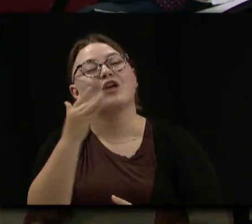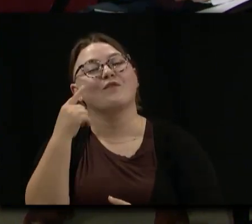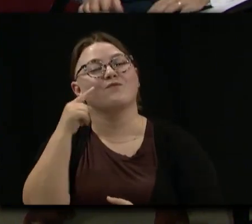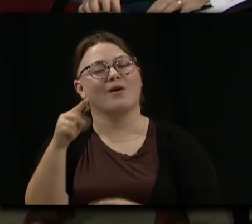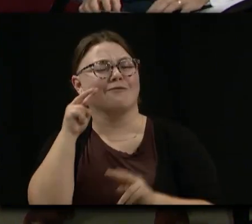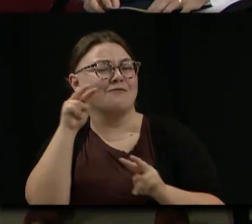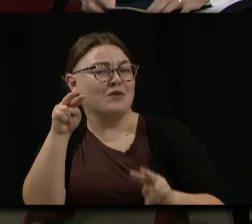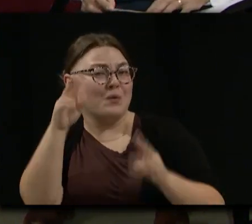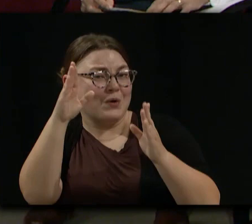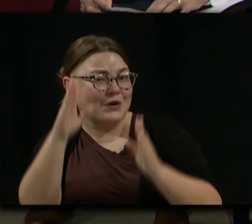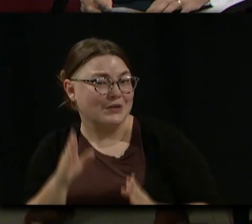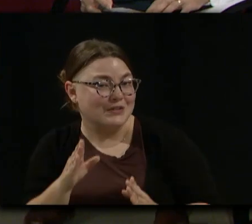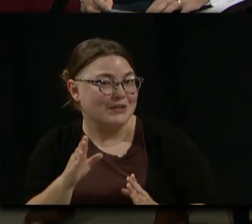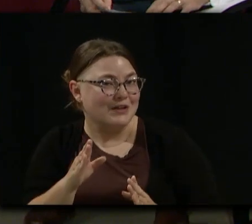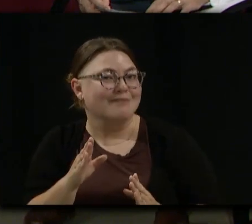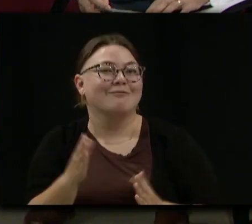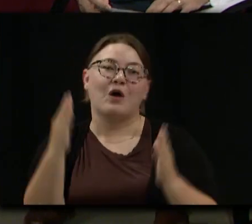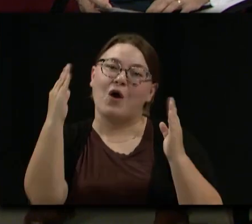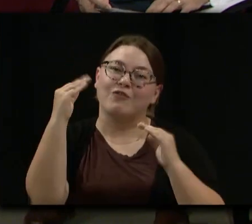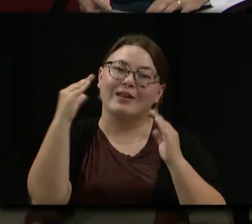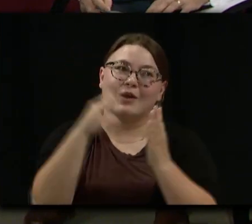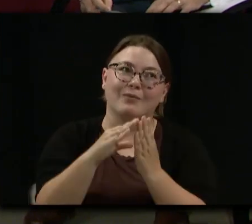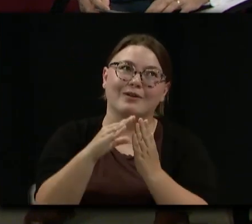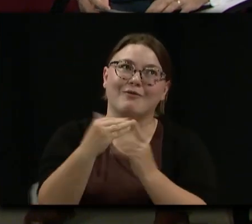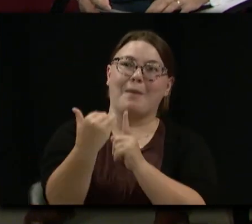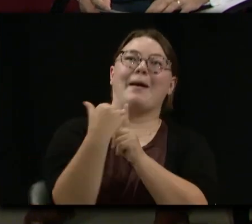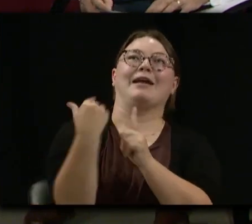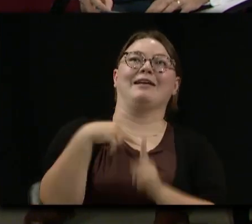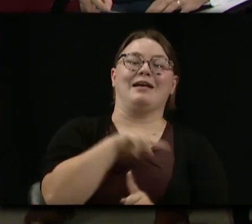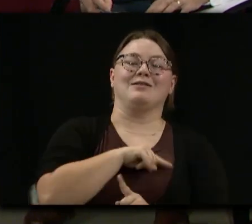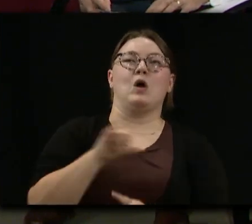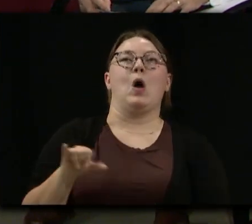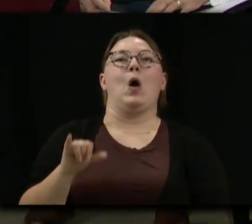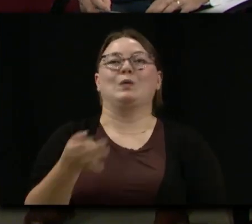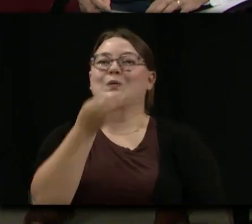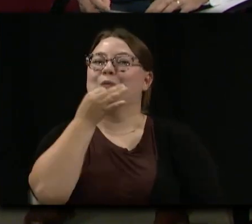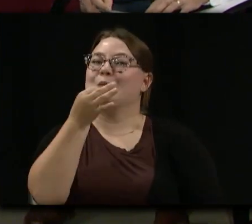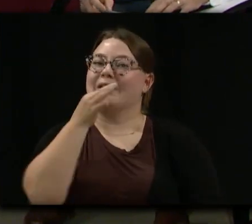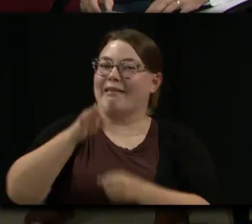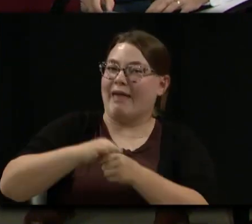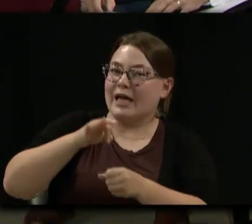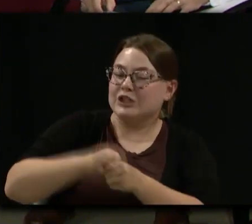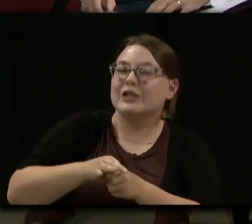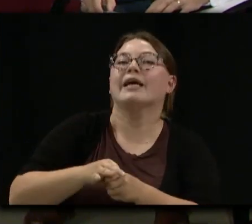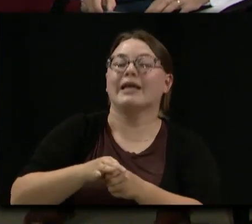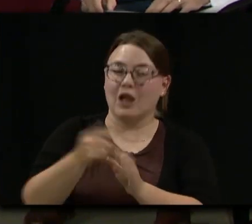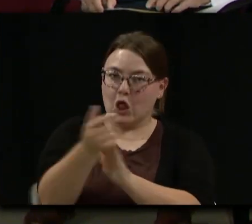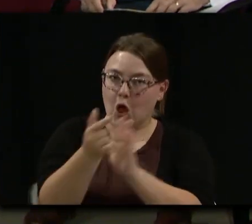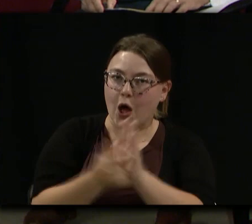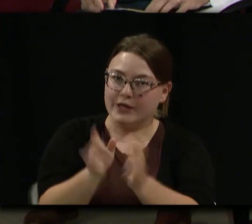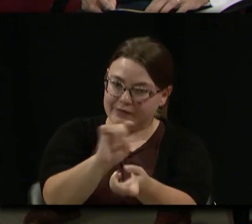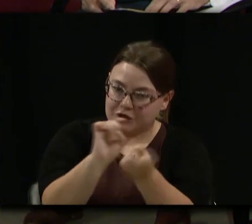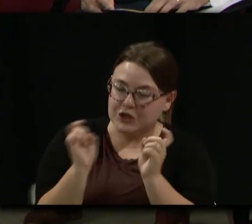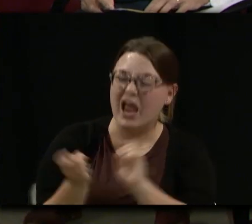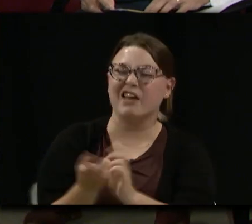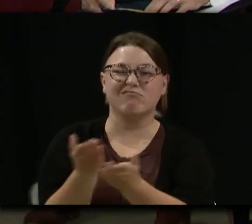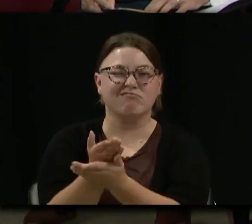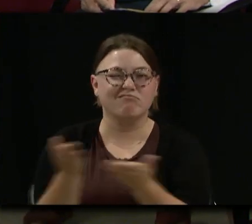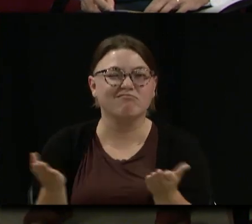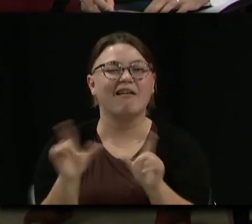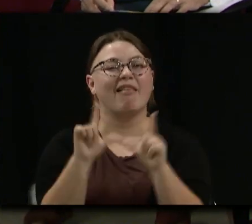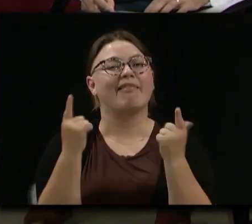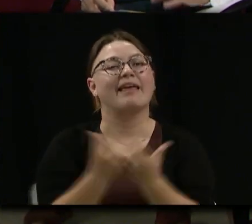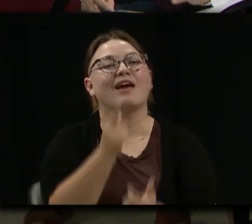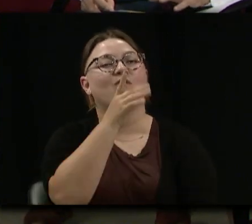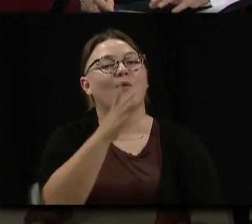little bit, reminding ourselves of what is going on in terms of the voter law changes. The League of Women Voters encourages everyone